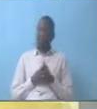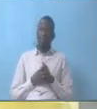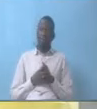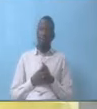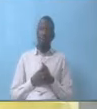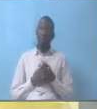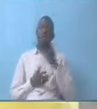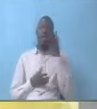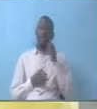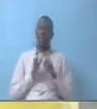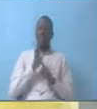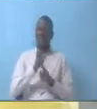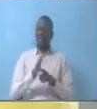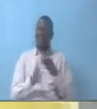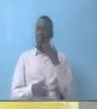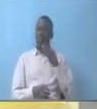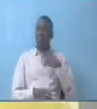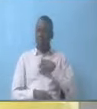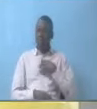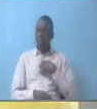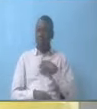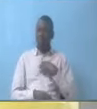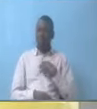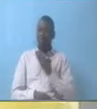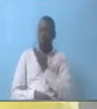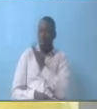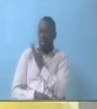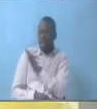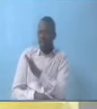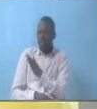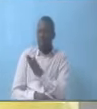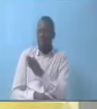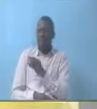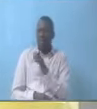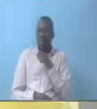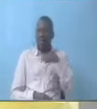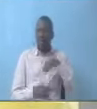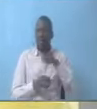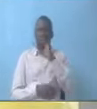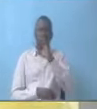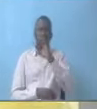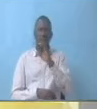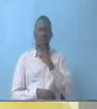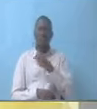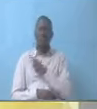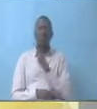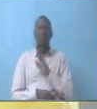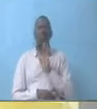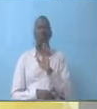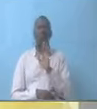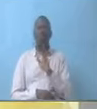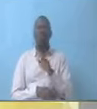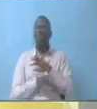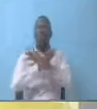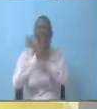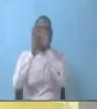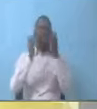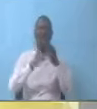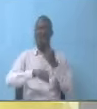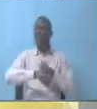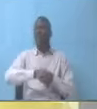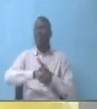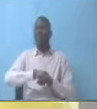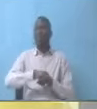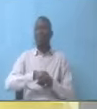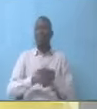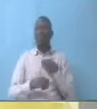If I wanted to leave this country, ne bu ma fekkone dama bëggone genn rew mi, I would not have waited all this long, duma don xaar waxtu wi yeb,